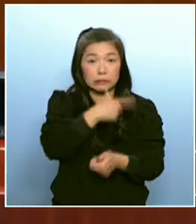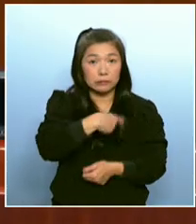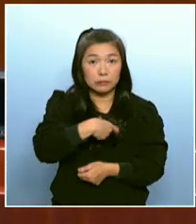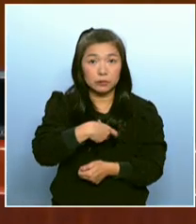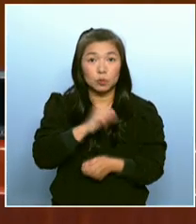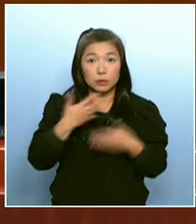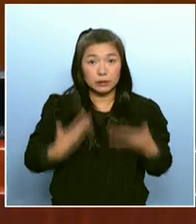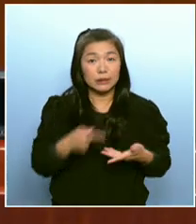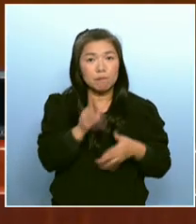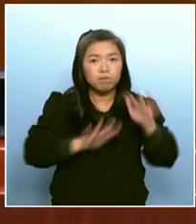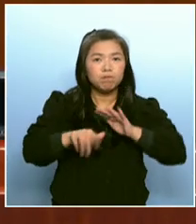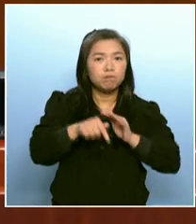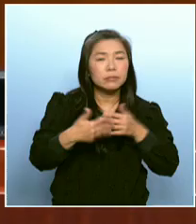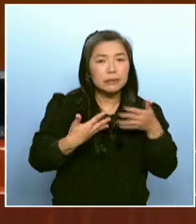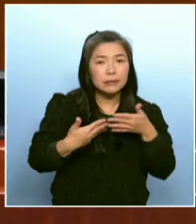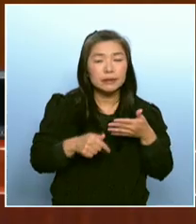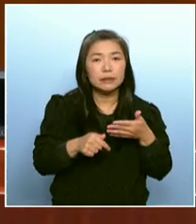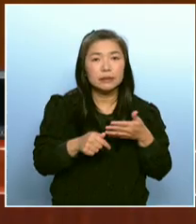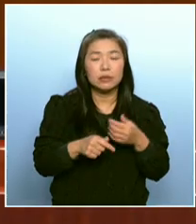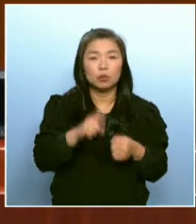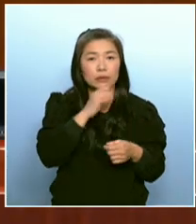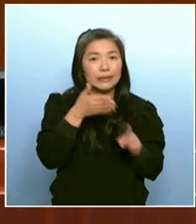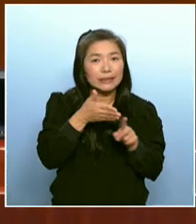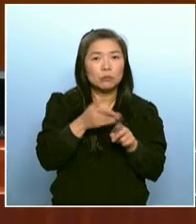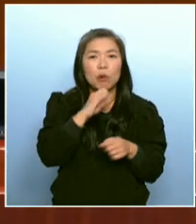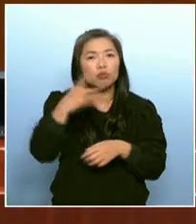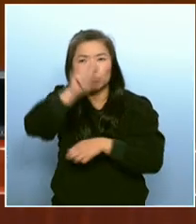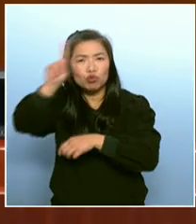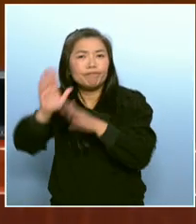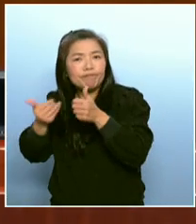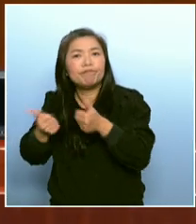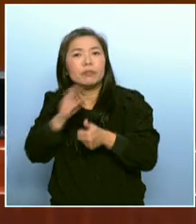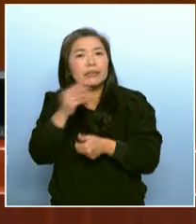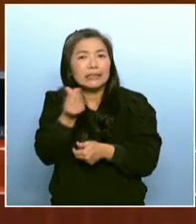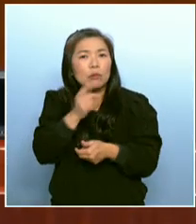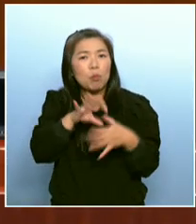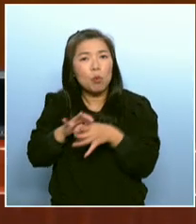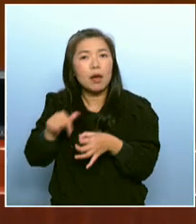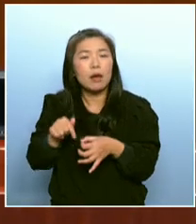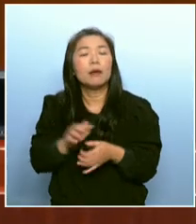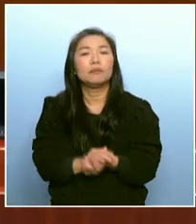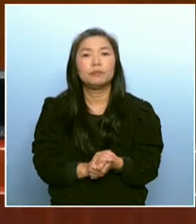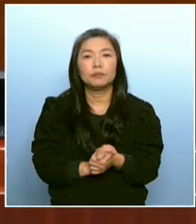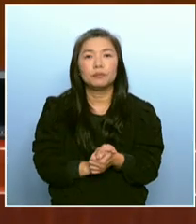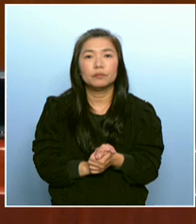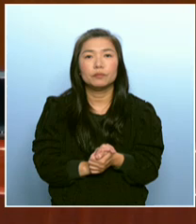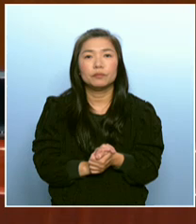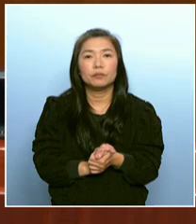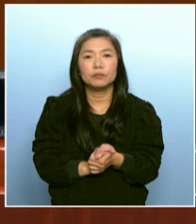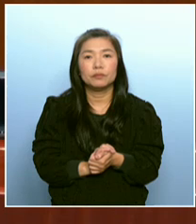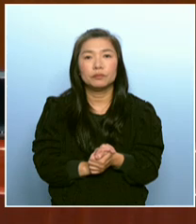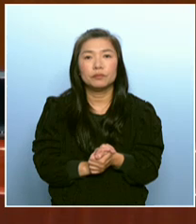So I'd like to remind members that if you have any direct or indirect pecuniary interests in relation to this